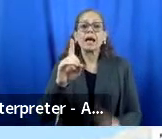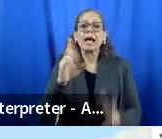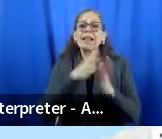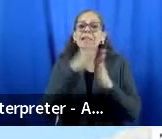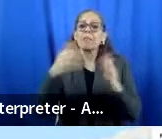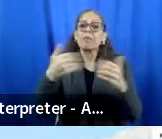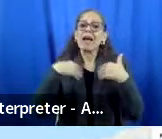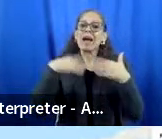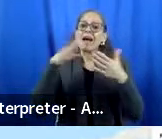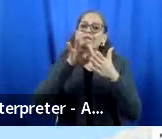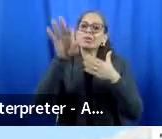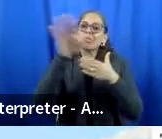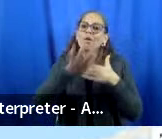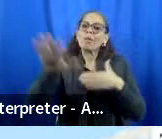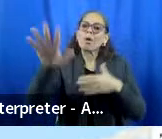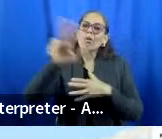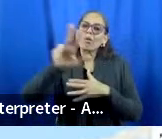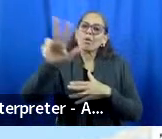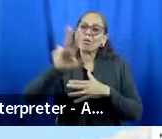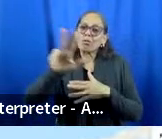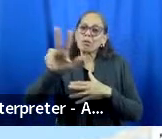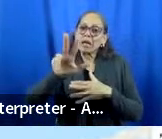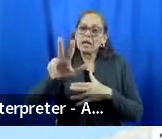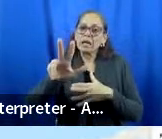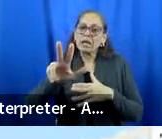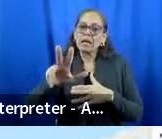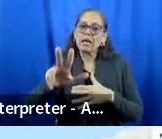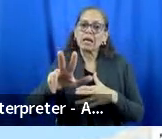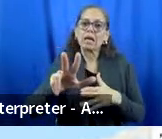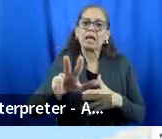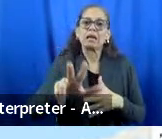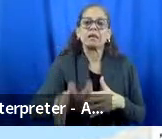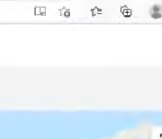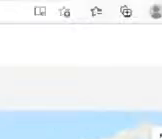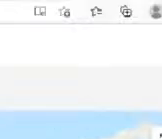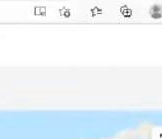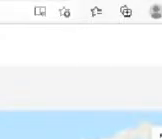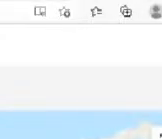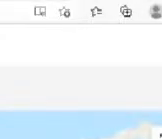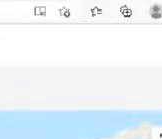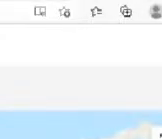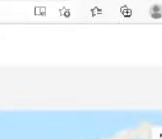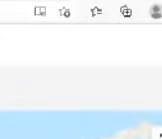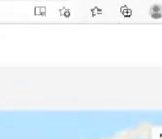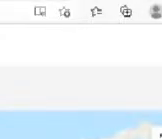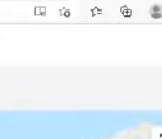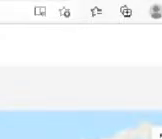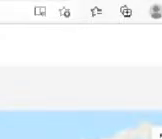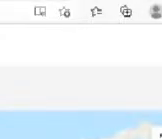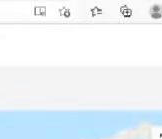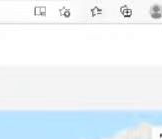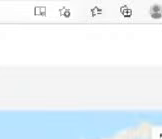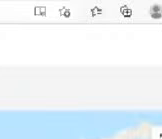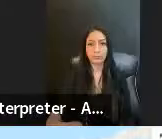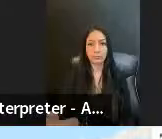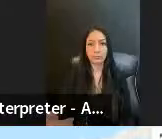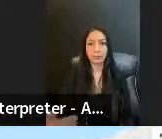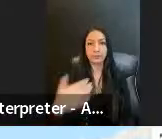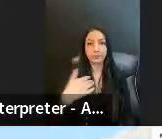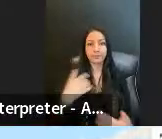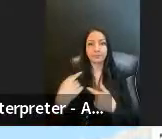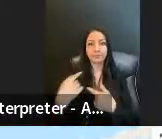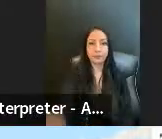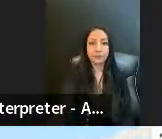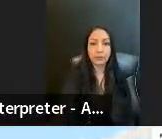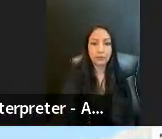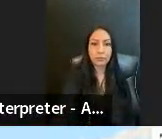a score of about 3 in this index would have tripled in price since 2000, the average kind of